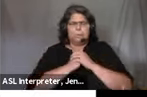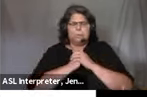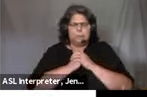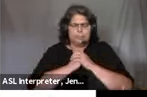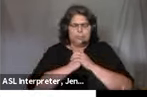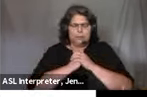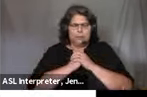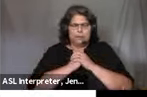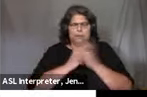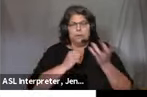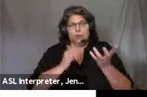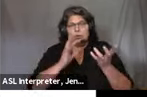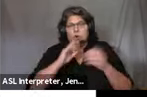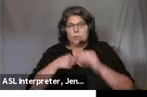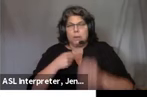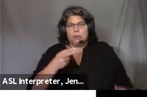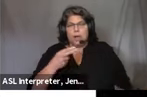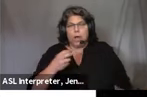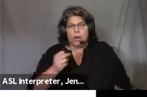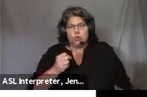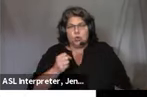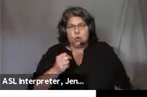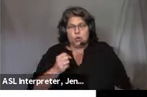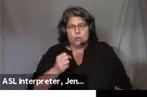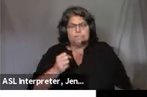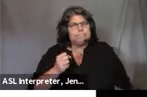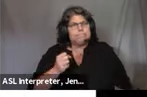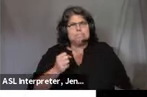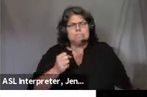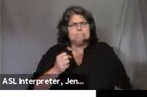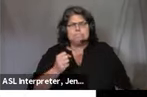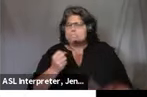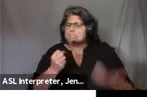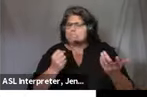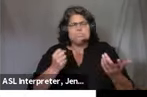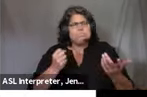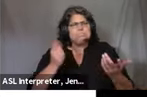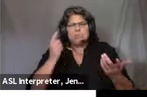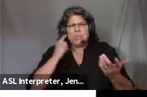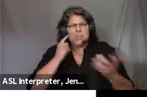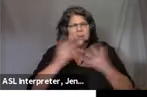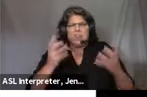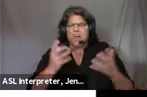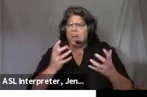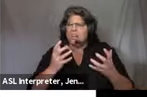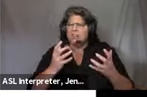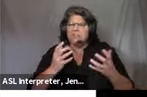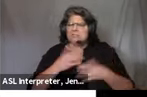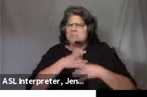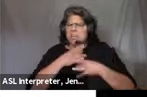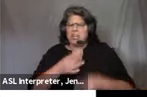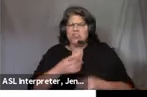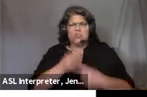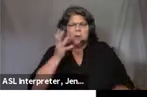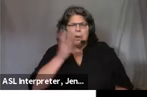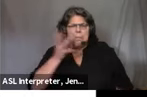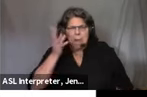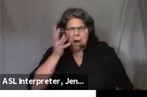With regard to the high school, we did not hear a lot of interest from parents or